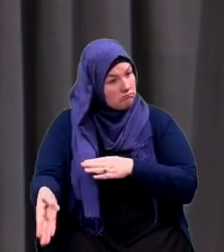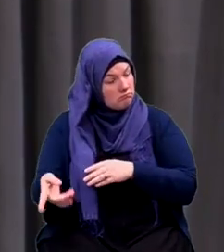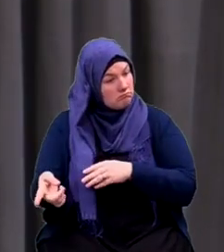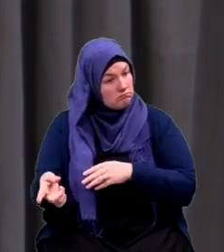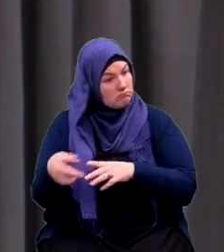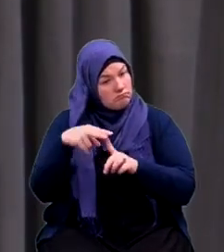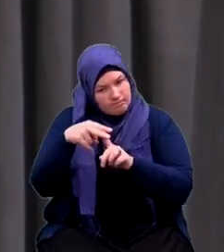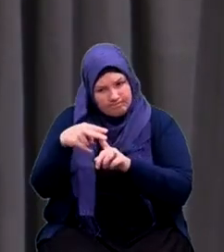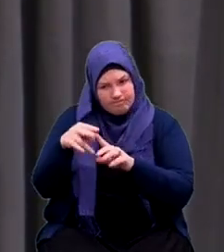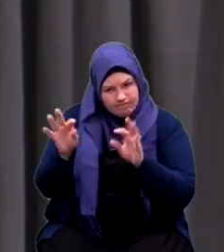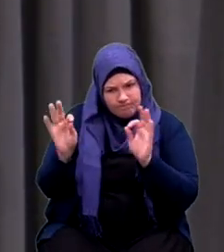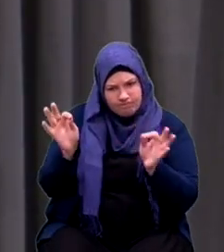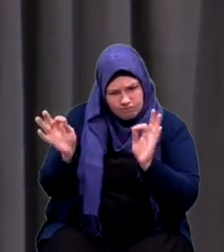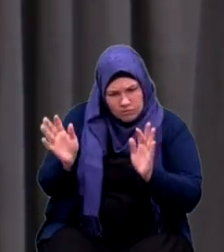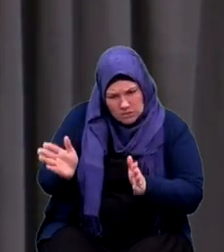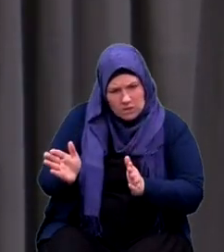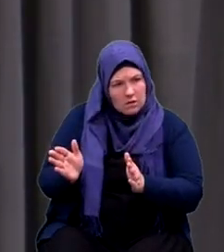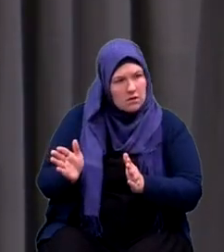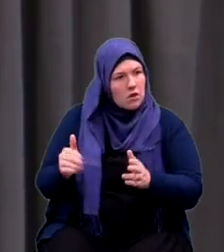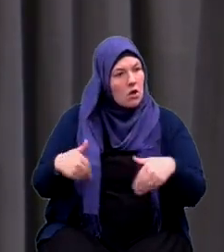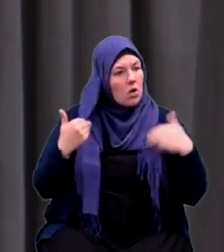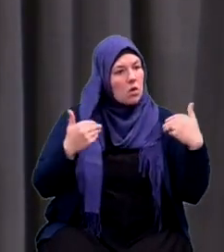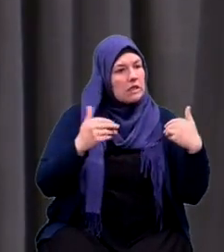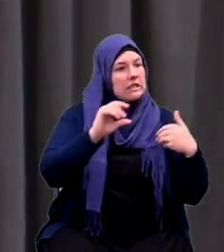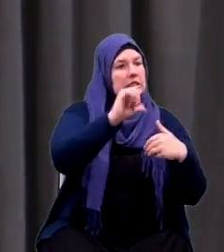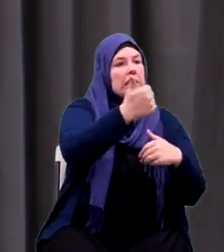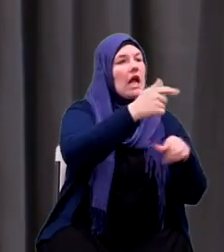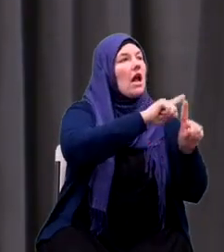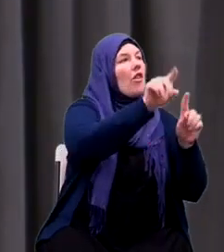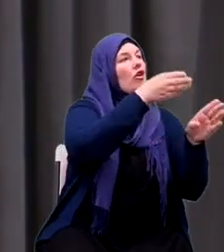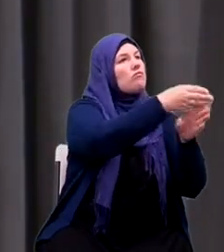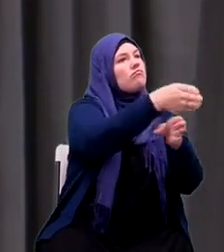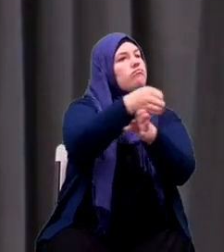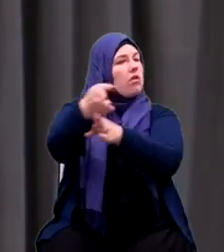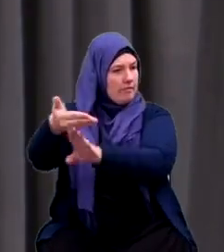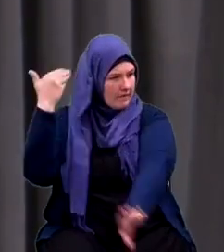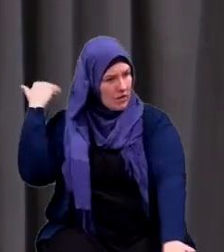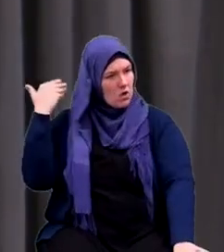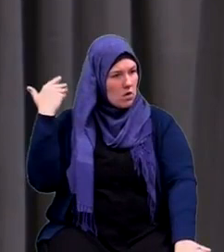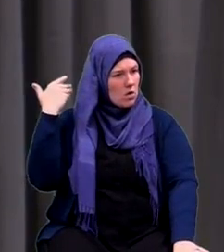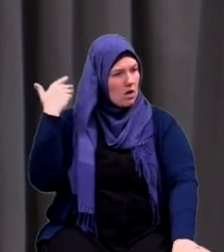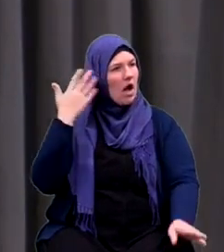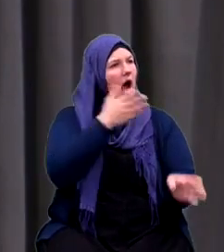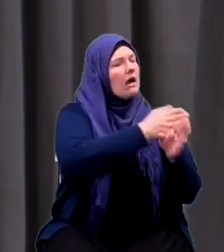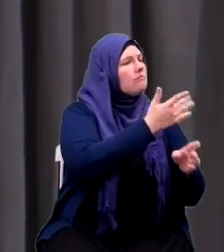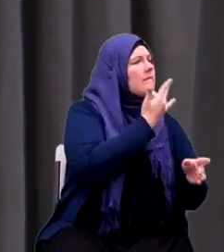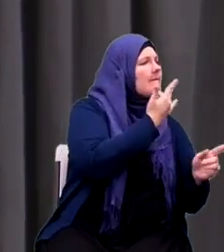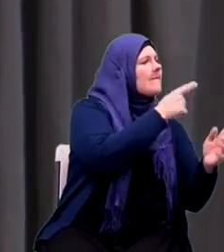profession, who was doing 10 other professions before?